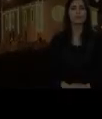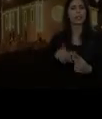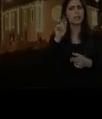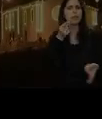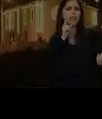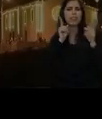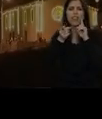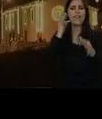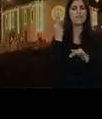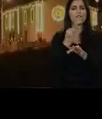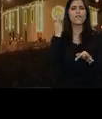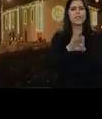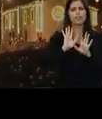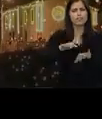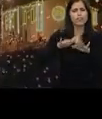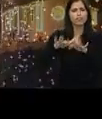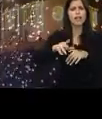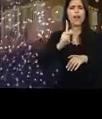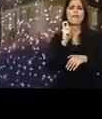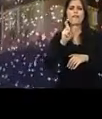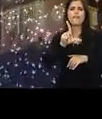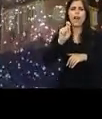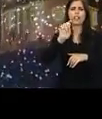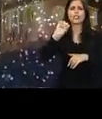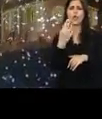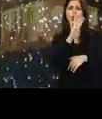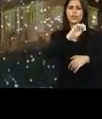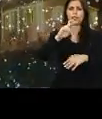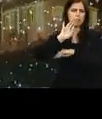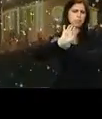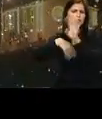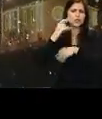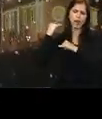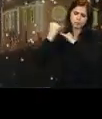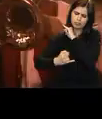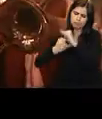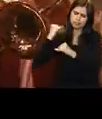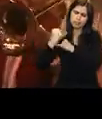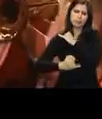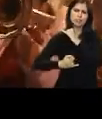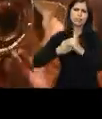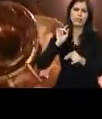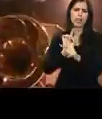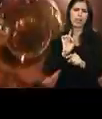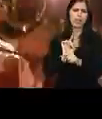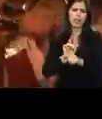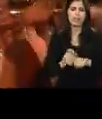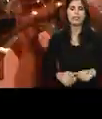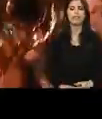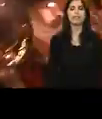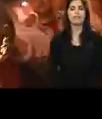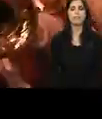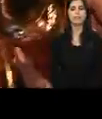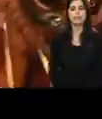The festivals and celebrations of the Sousa Valley are also cheerful, a mixture of custom and tradition in equal